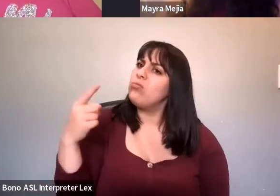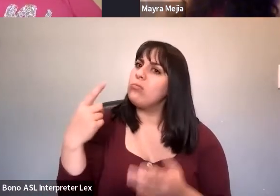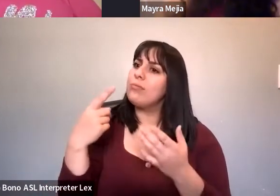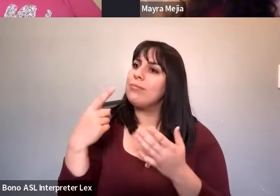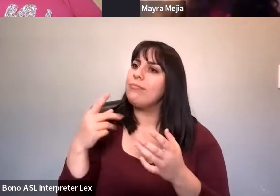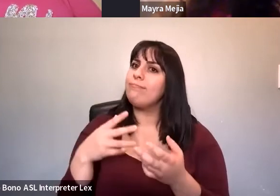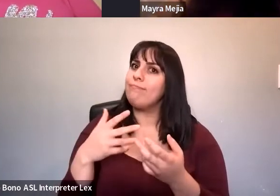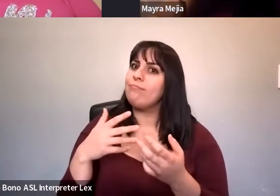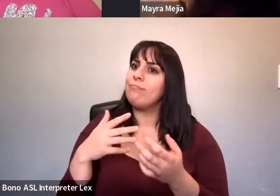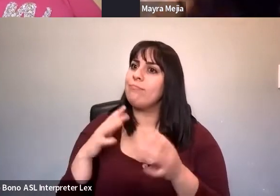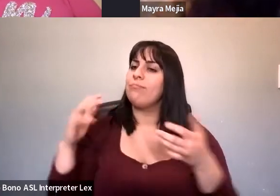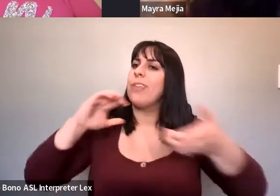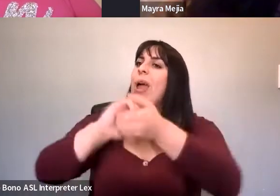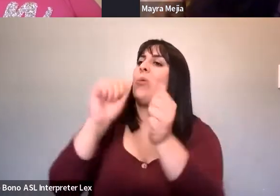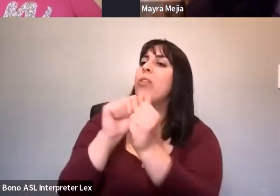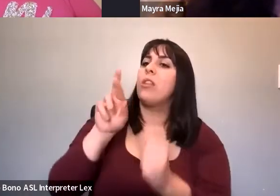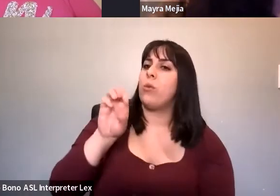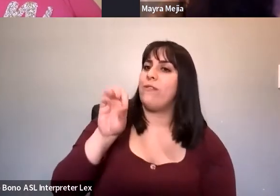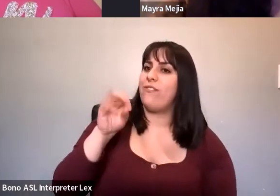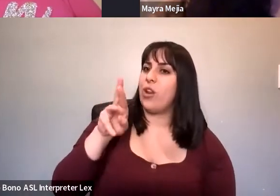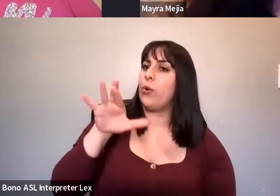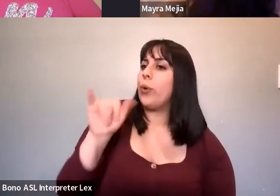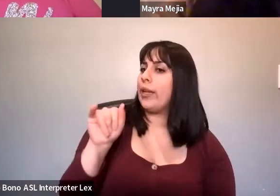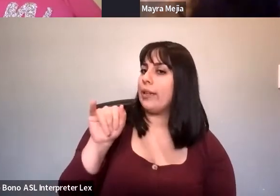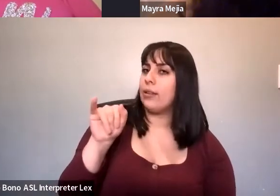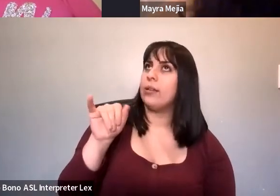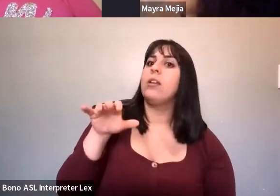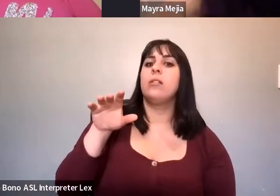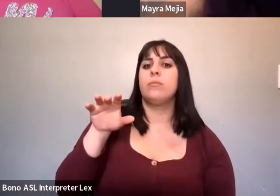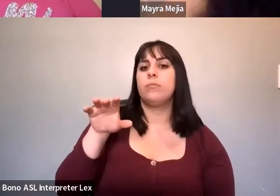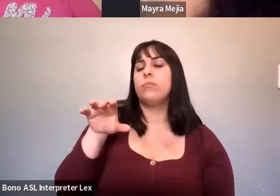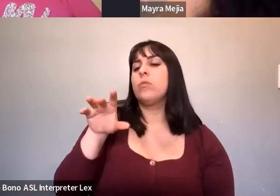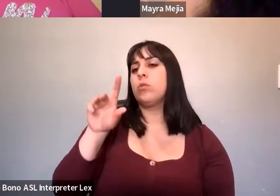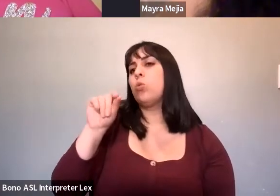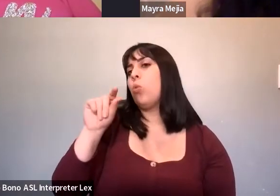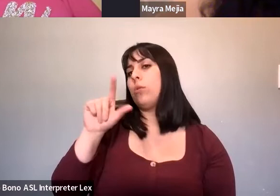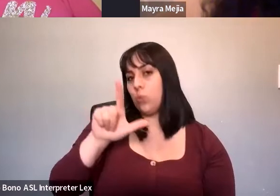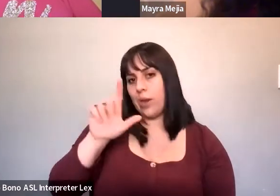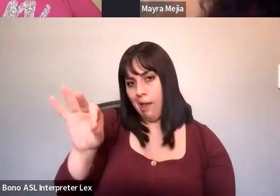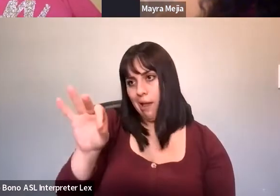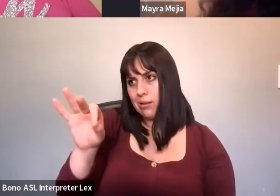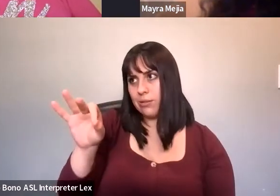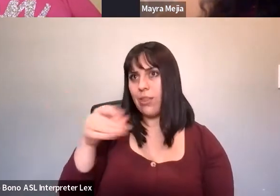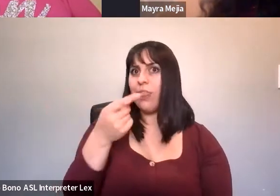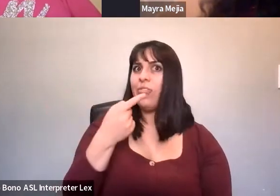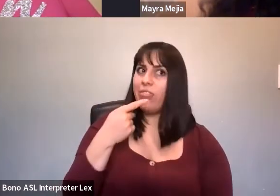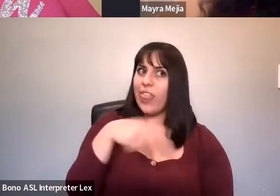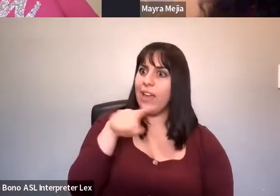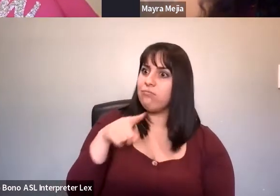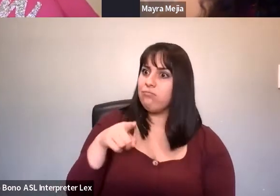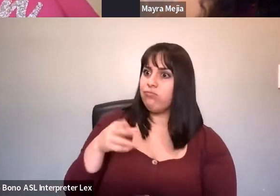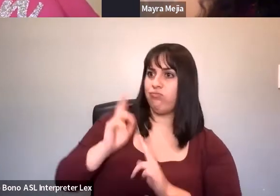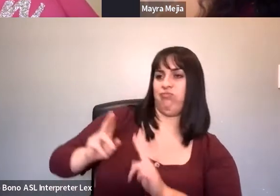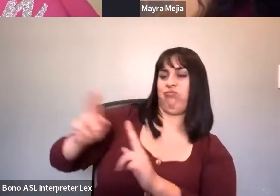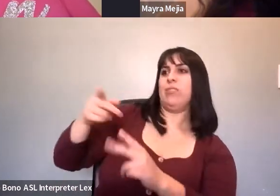29 and, as I mentioned before, they honored you and said, you